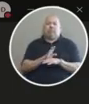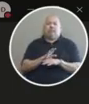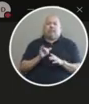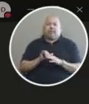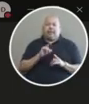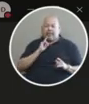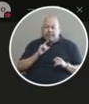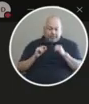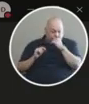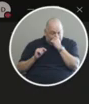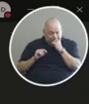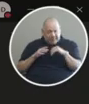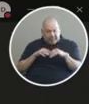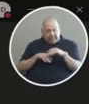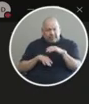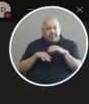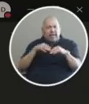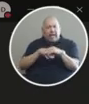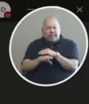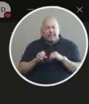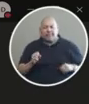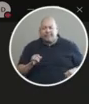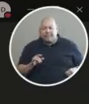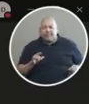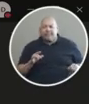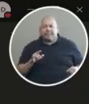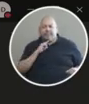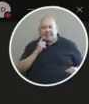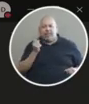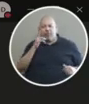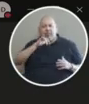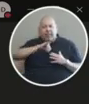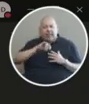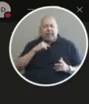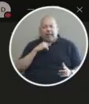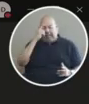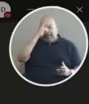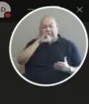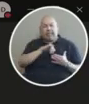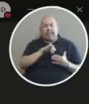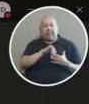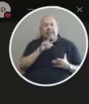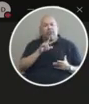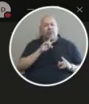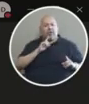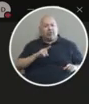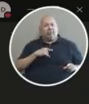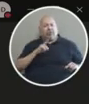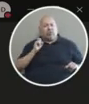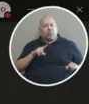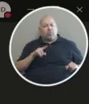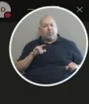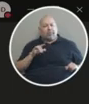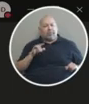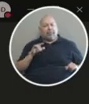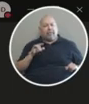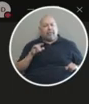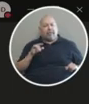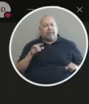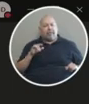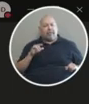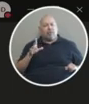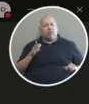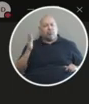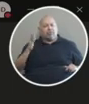businesses can access. Yeah, and I understand that, and I think that your answers to my questions and